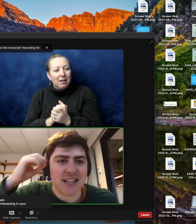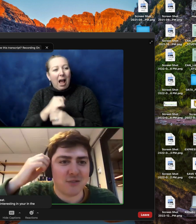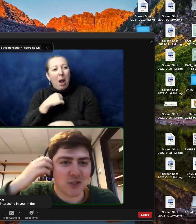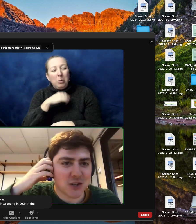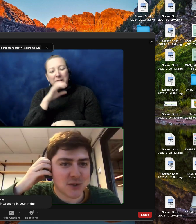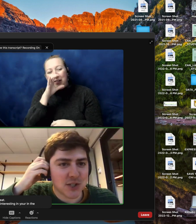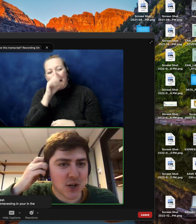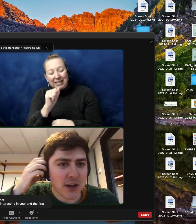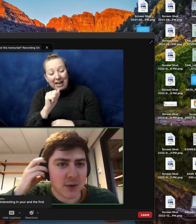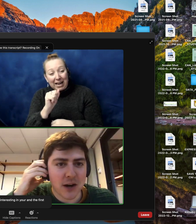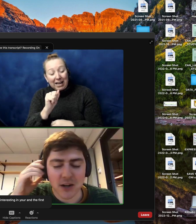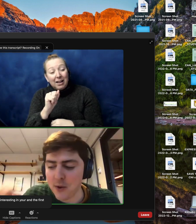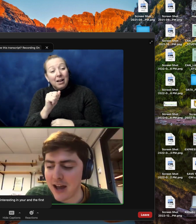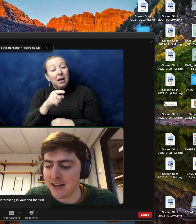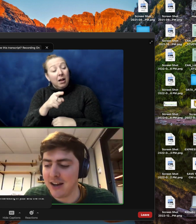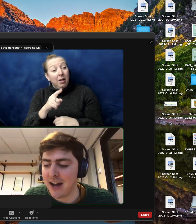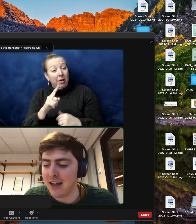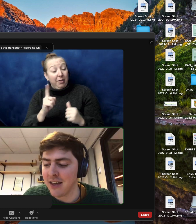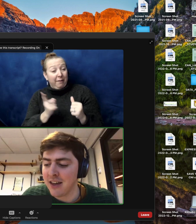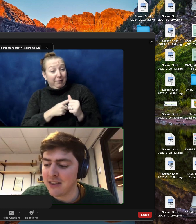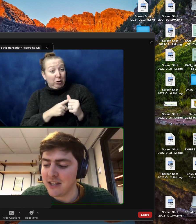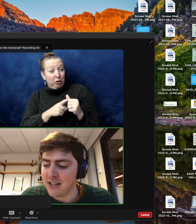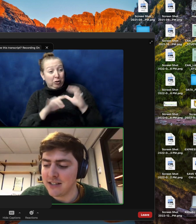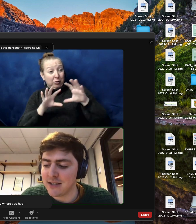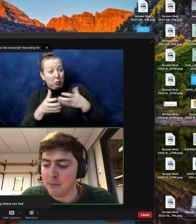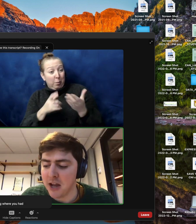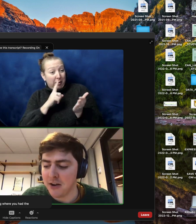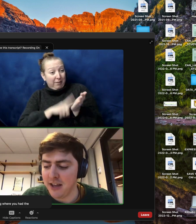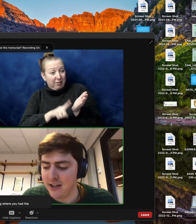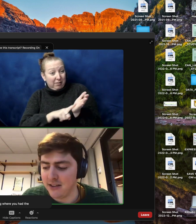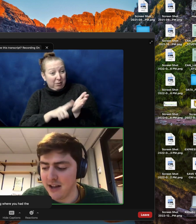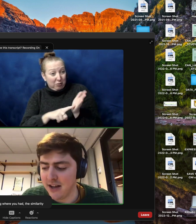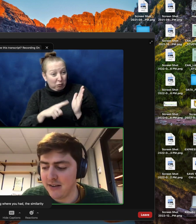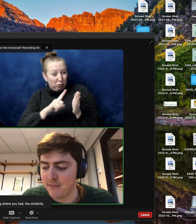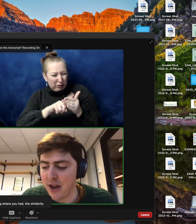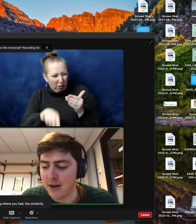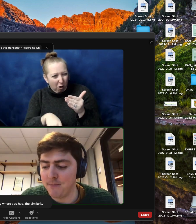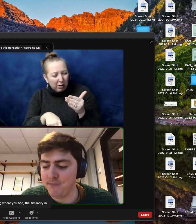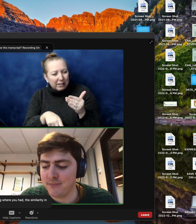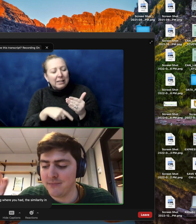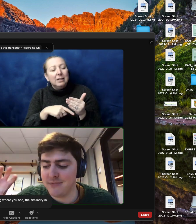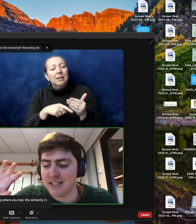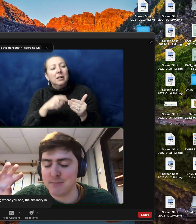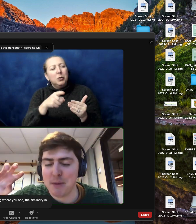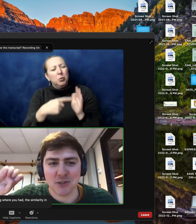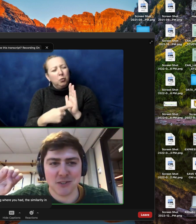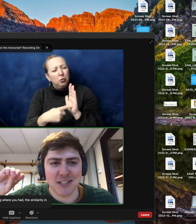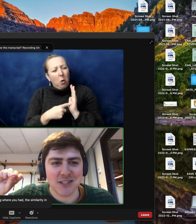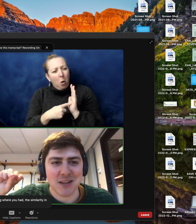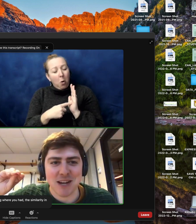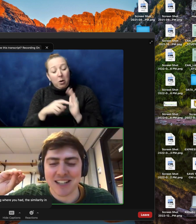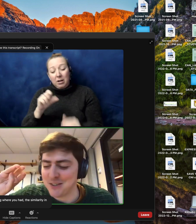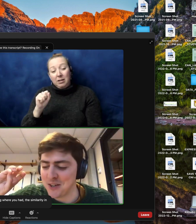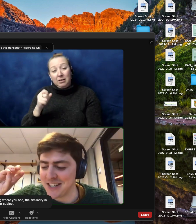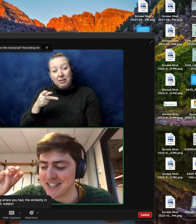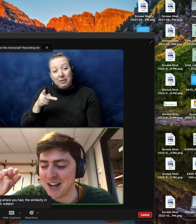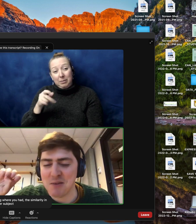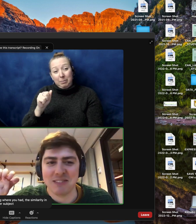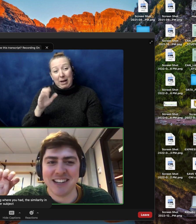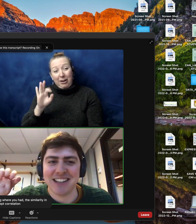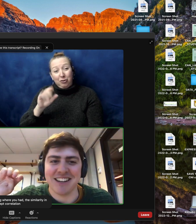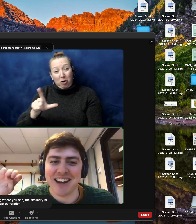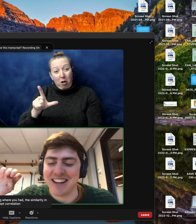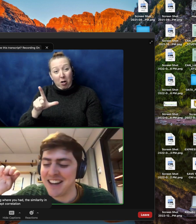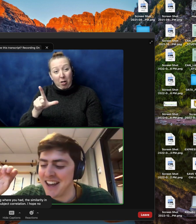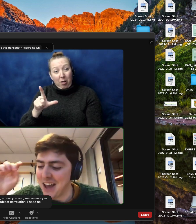first set of results you were showing where you had the similarity in the spatial inter-subject correlation, I hope